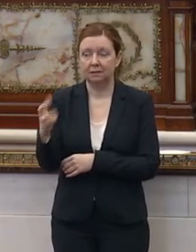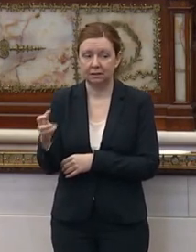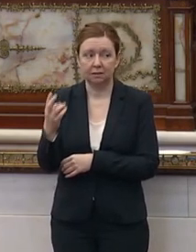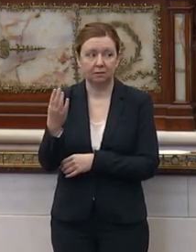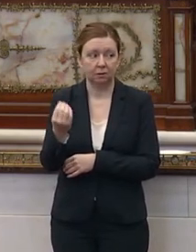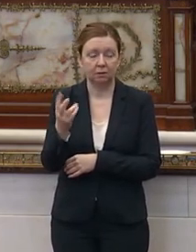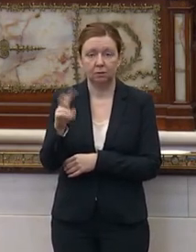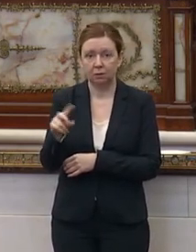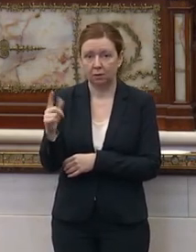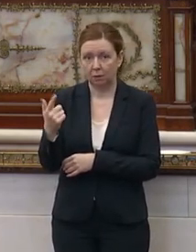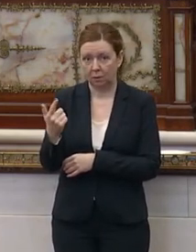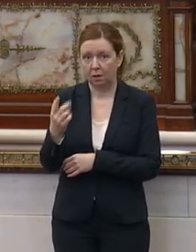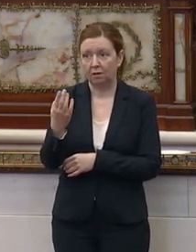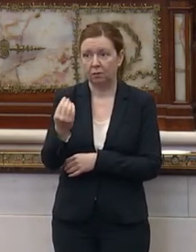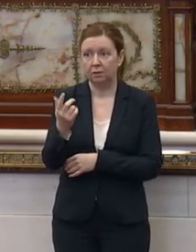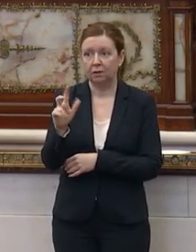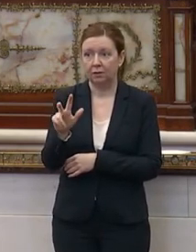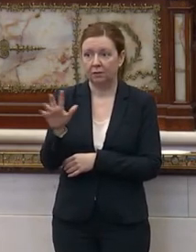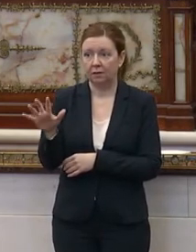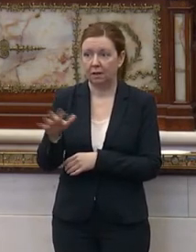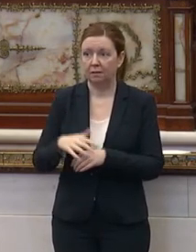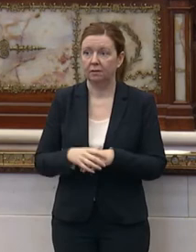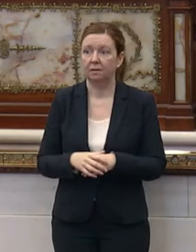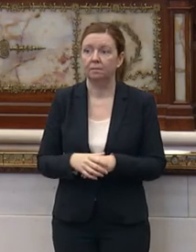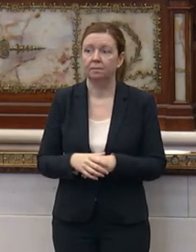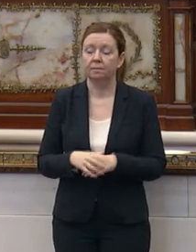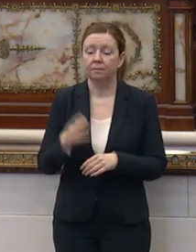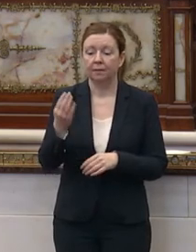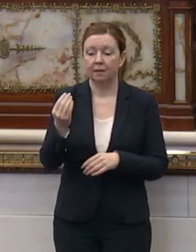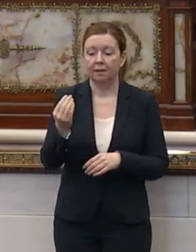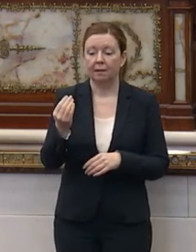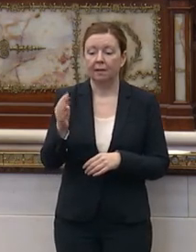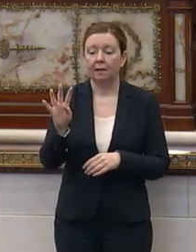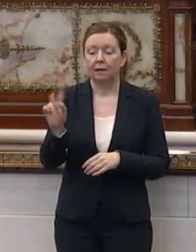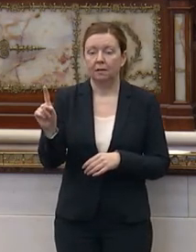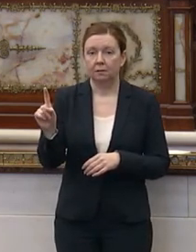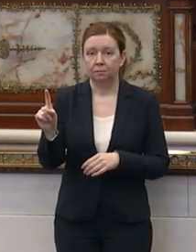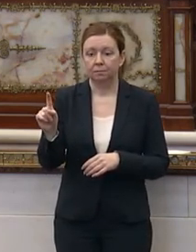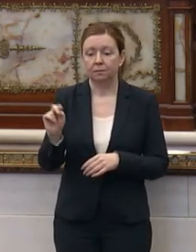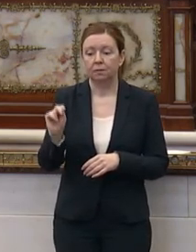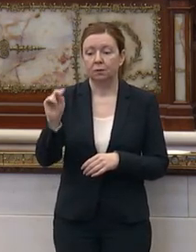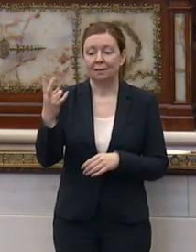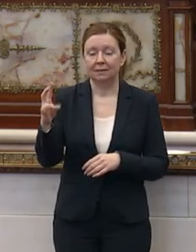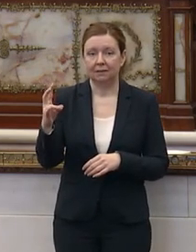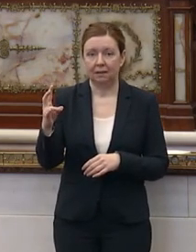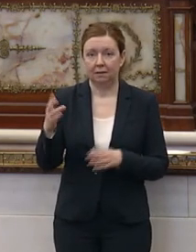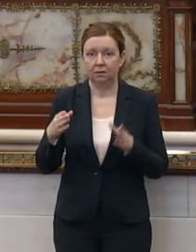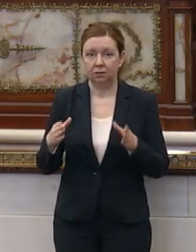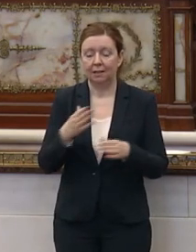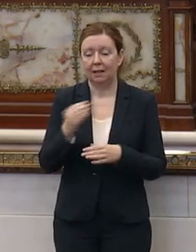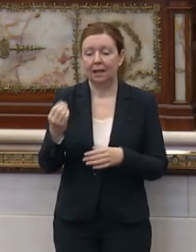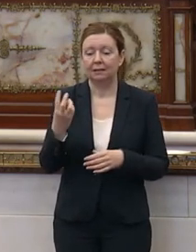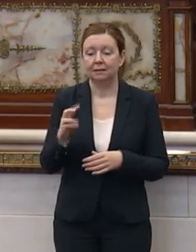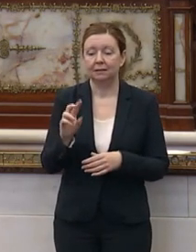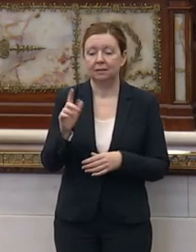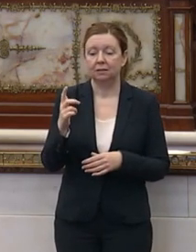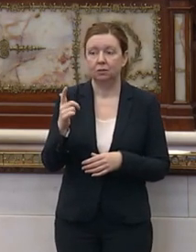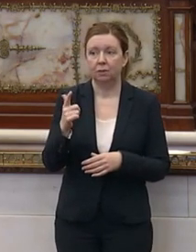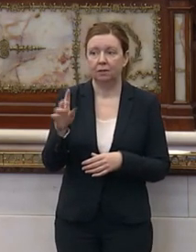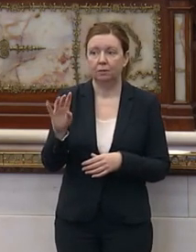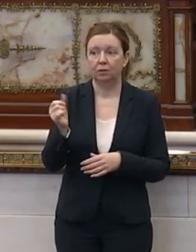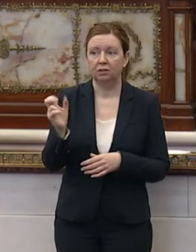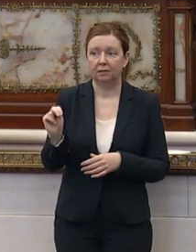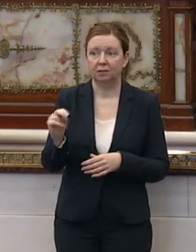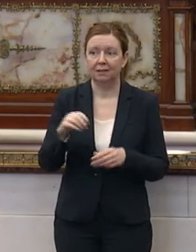1421, 1435, and 1441 North 17th Street and 1624